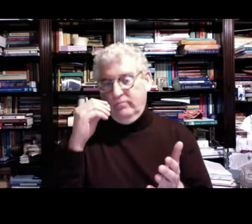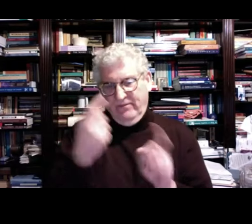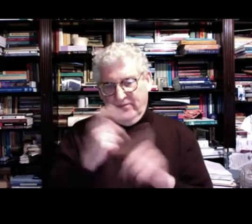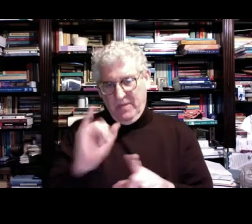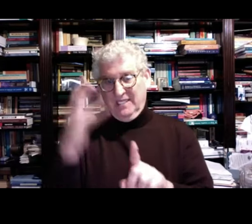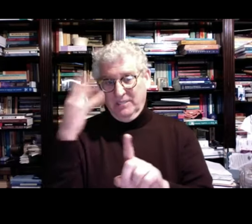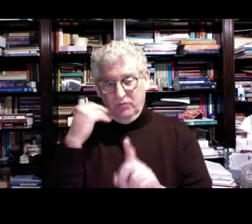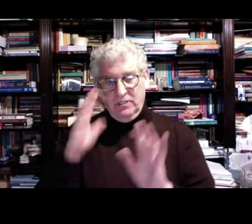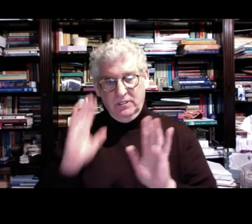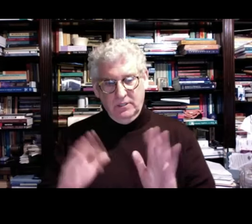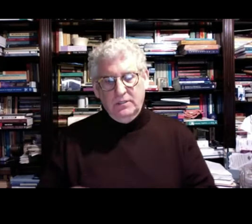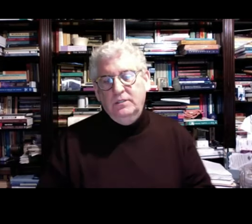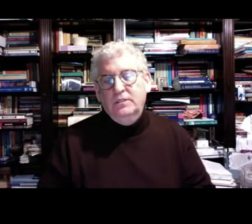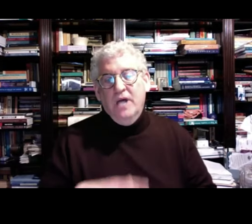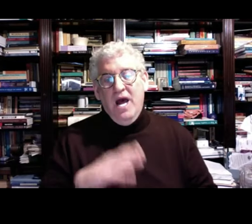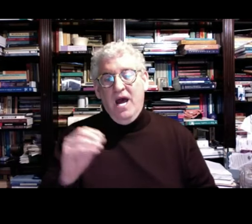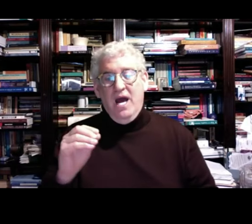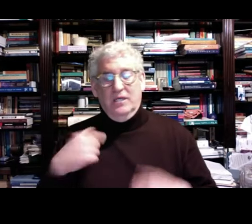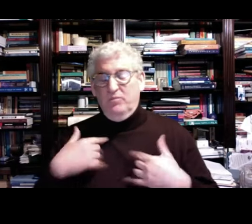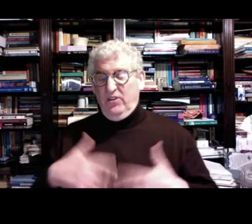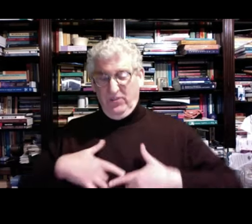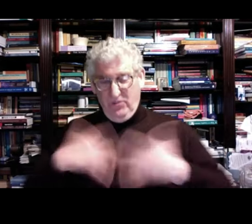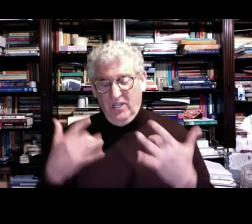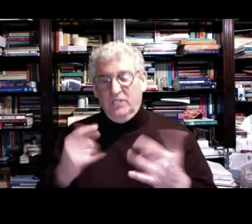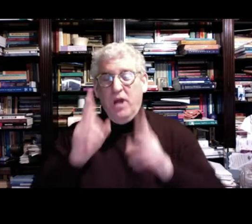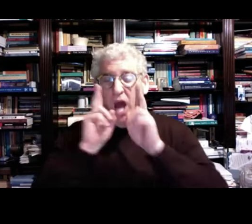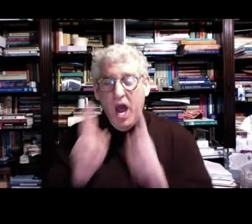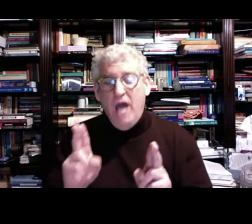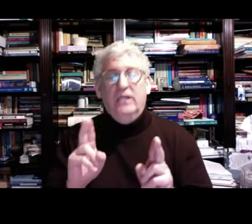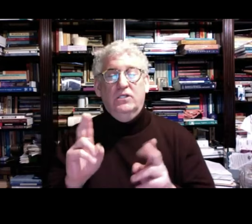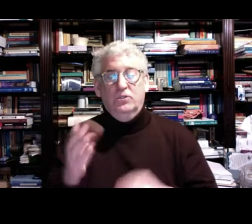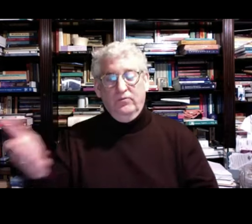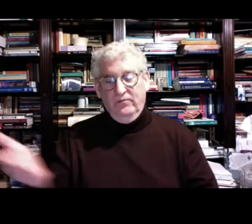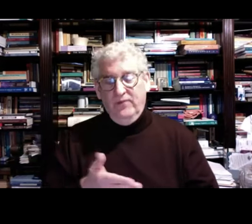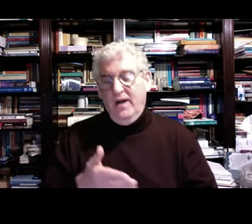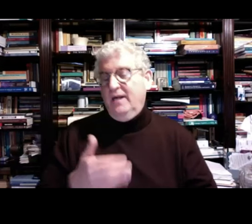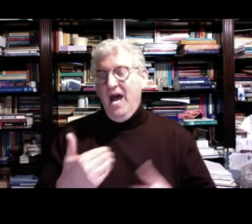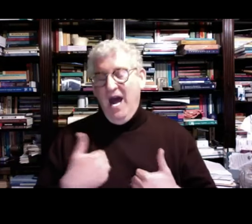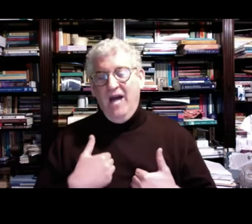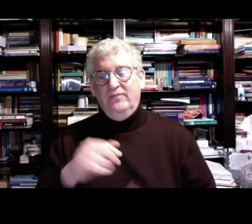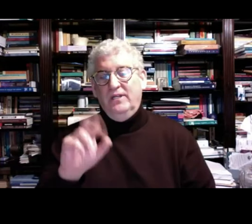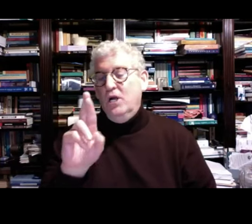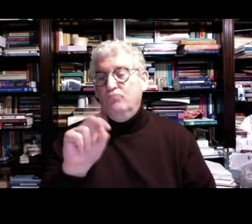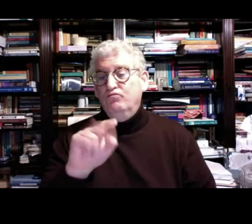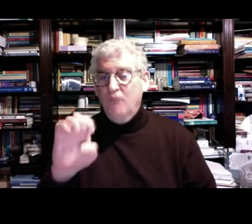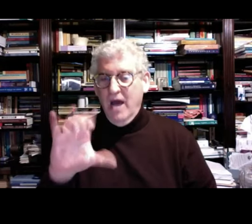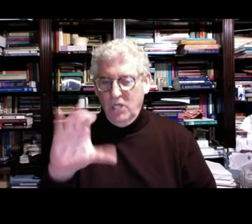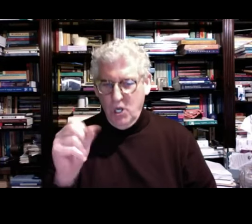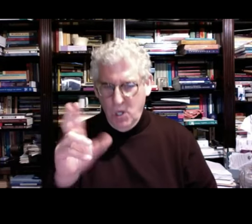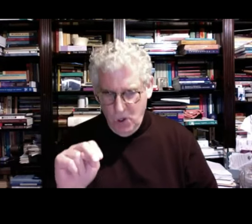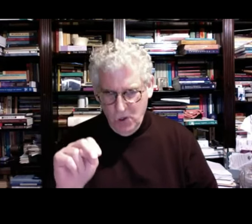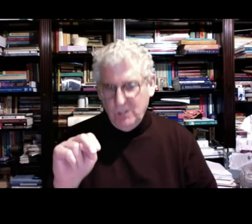what their plans changed, what happened, and then what we learned from their experiences. So I'm really thrilled to honor and to